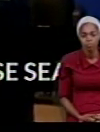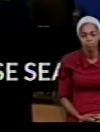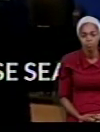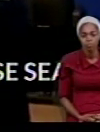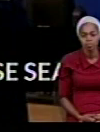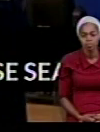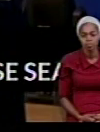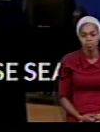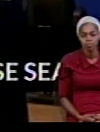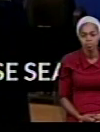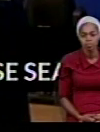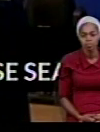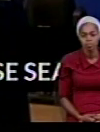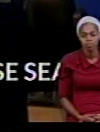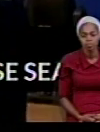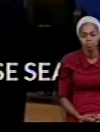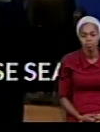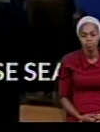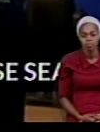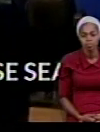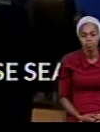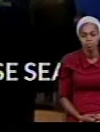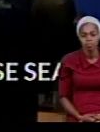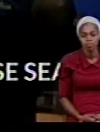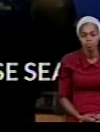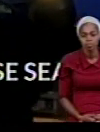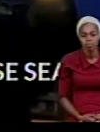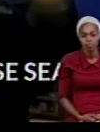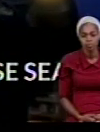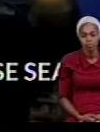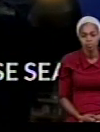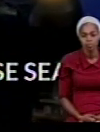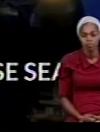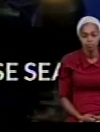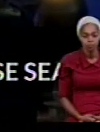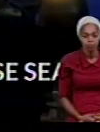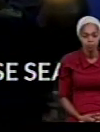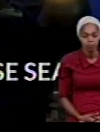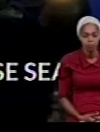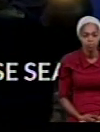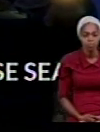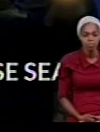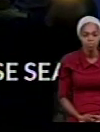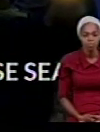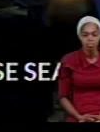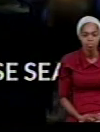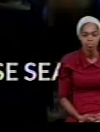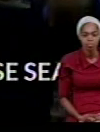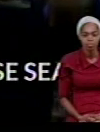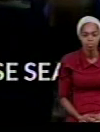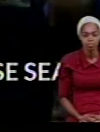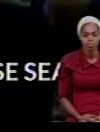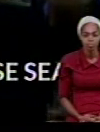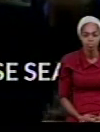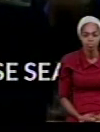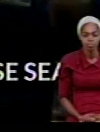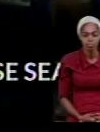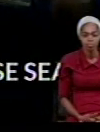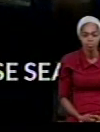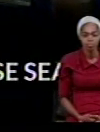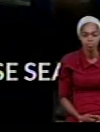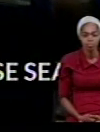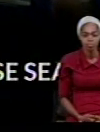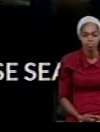thee my soul looks up, my present Savior, thou in all the confidence of hope, I